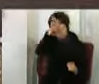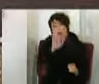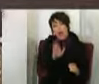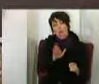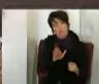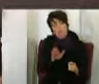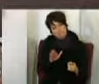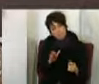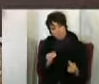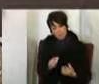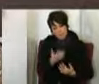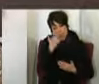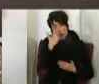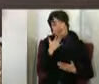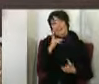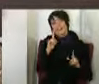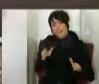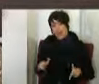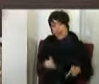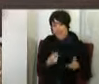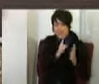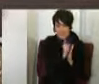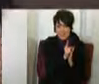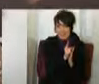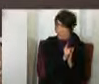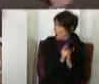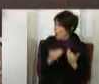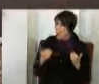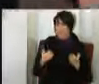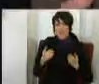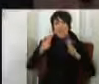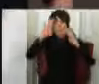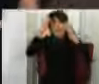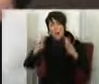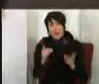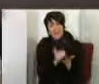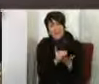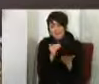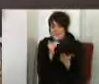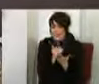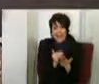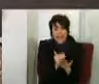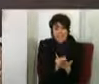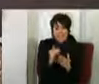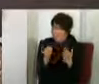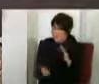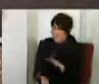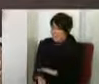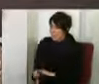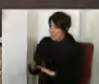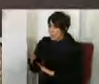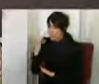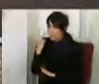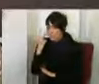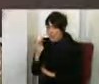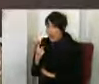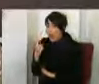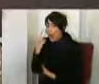life at that moment. We have great lessons for us this morning as we see eyes of